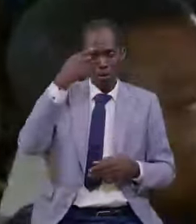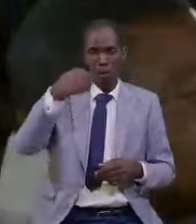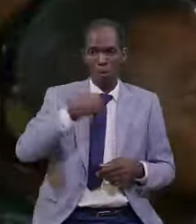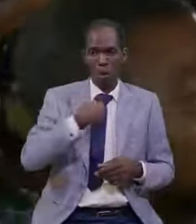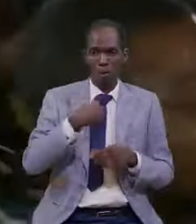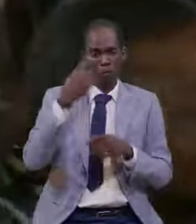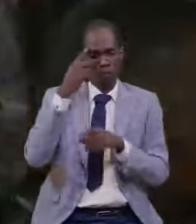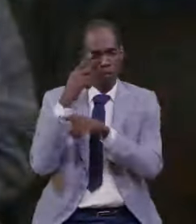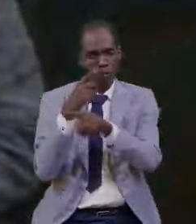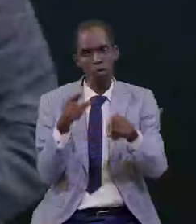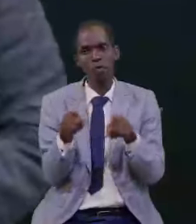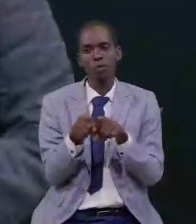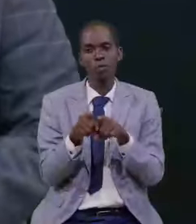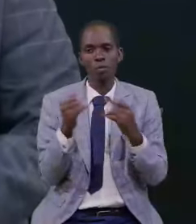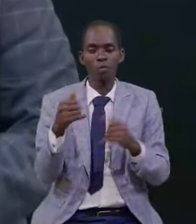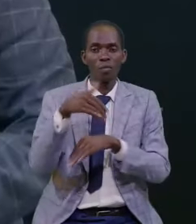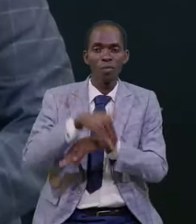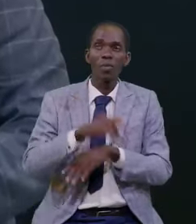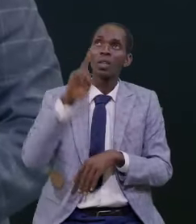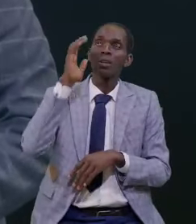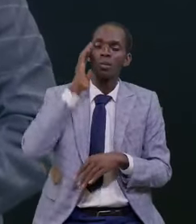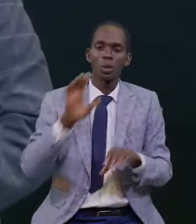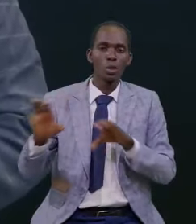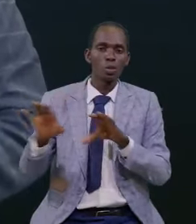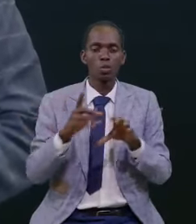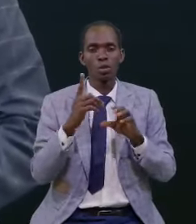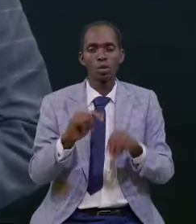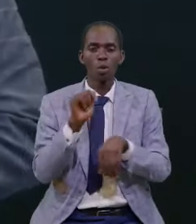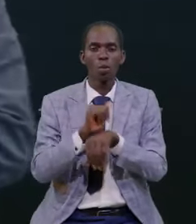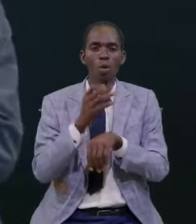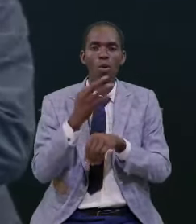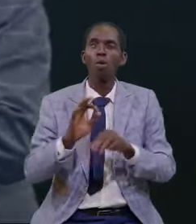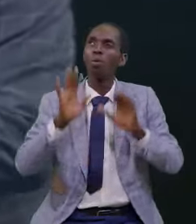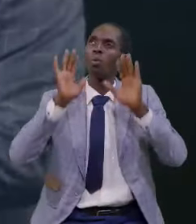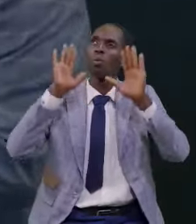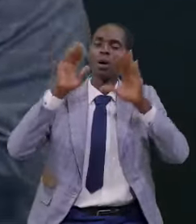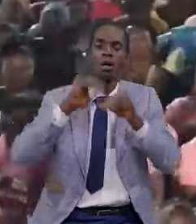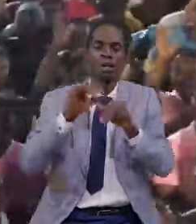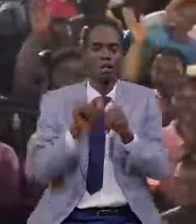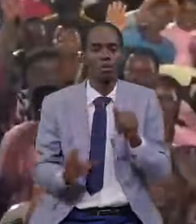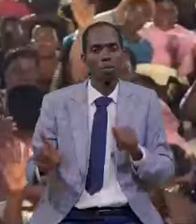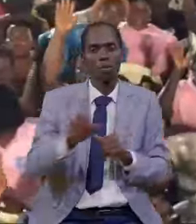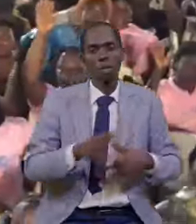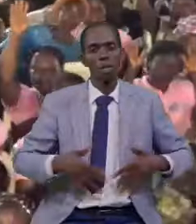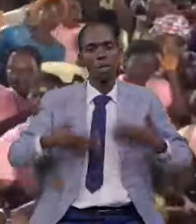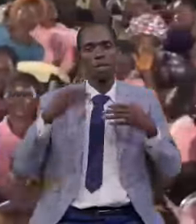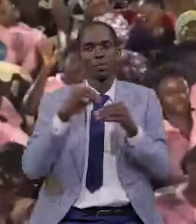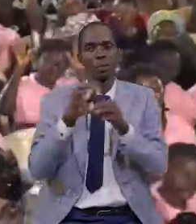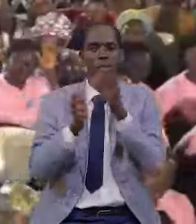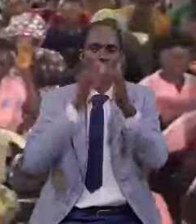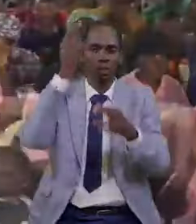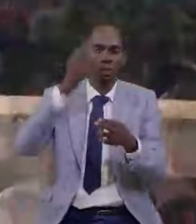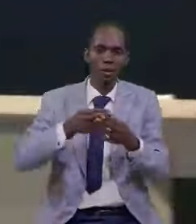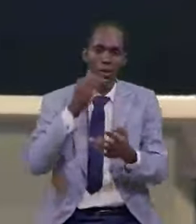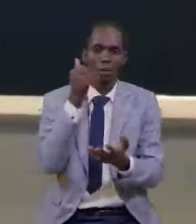Tonight, he'll do the work of wonders in every life in Jesus' name. Heads